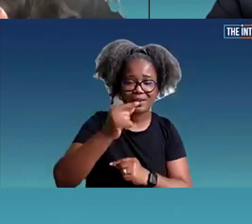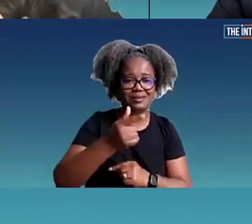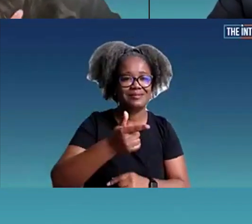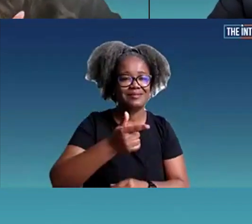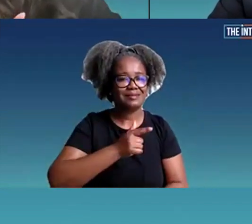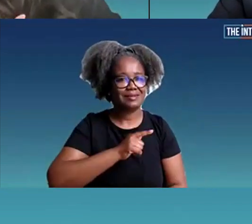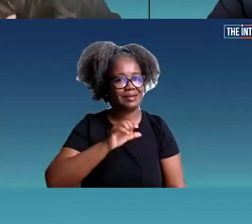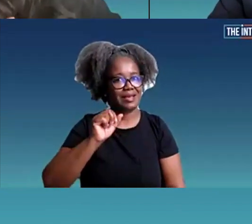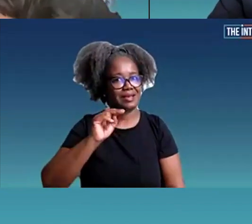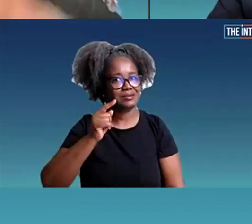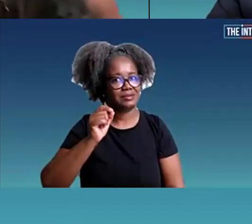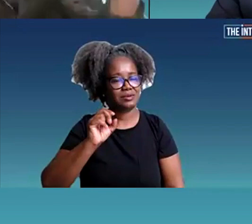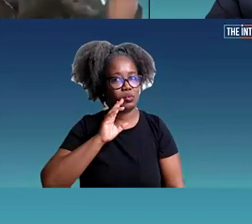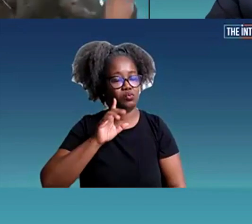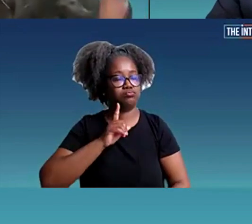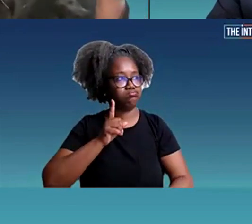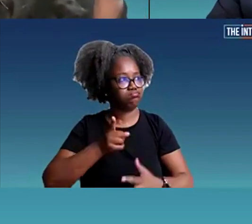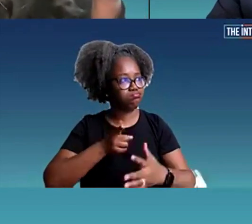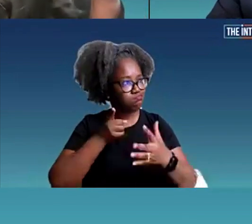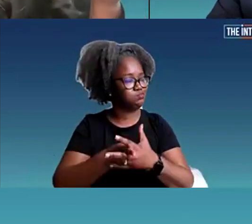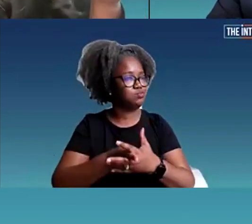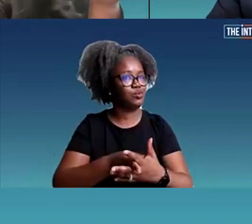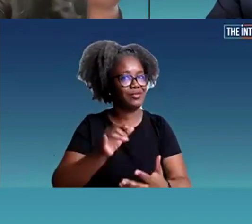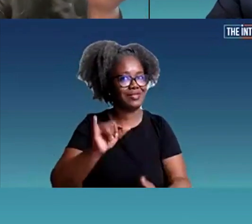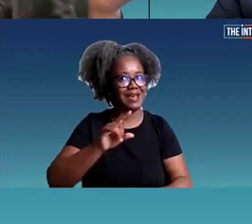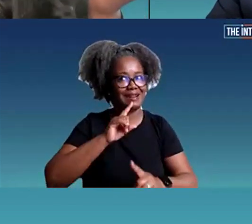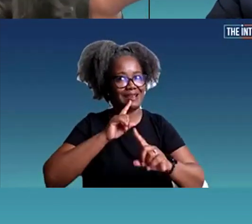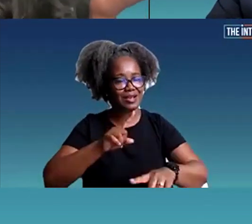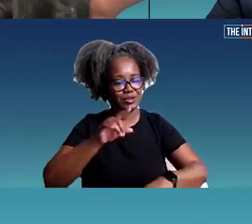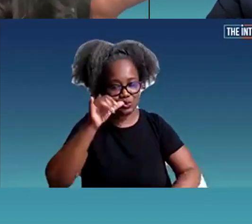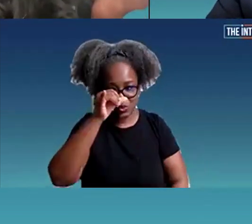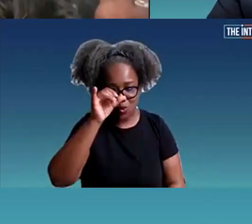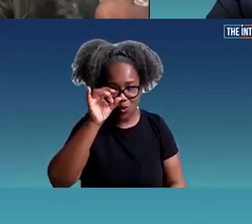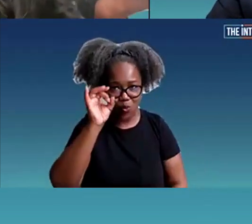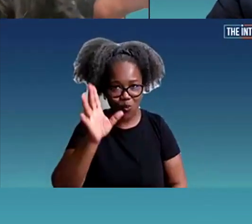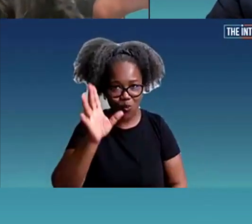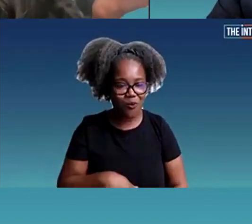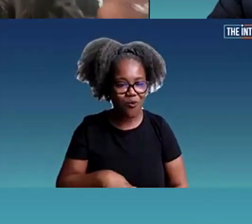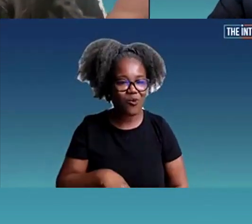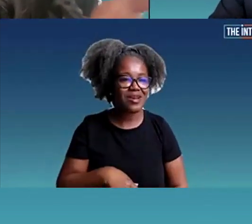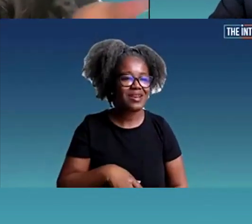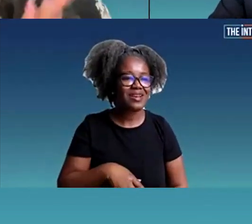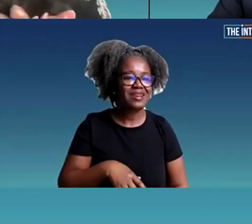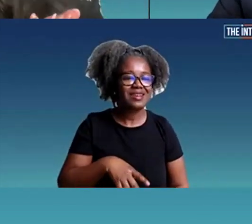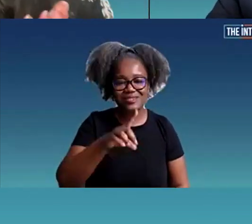Dawn, please close us out. I was going to give the bland response. I was going to